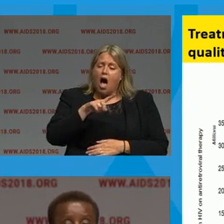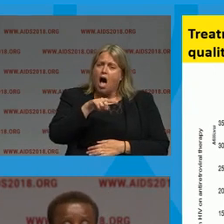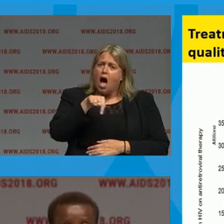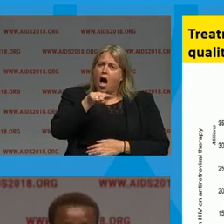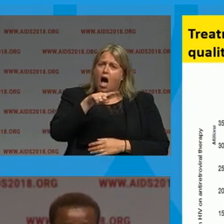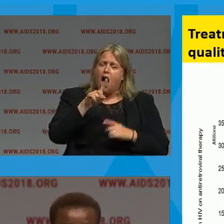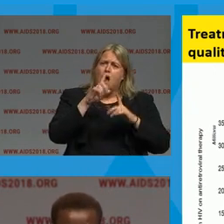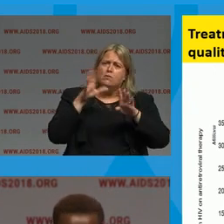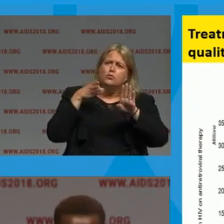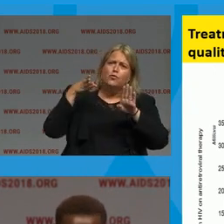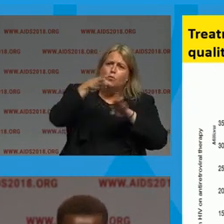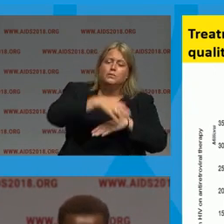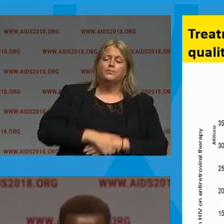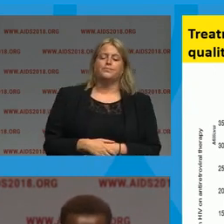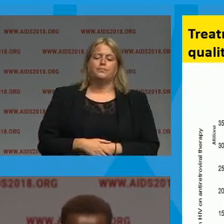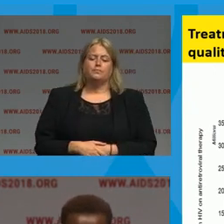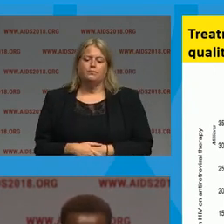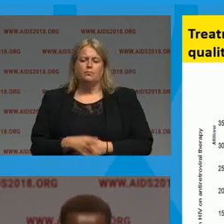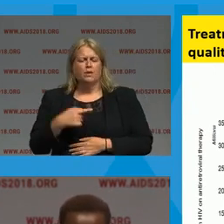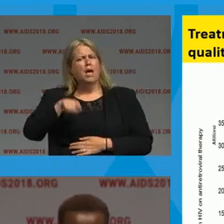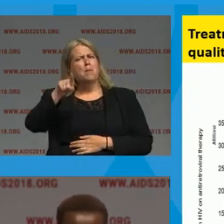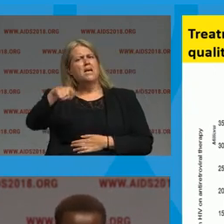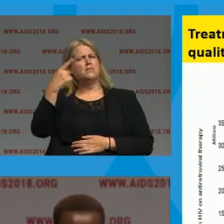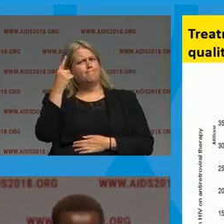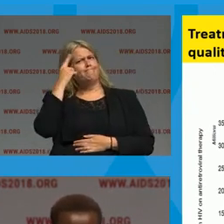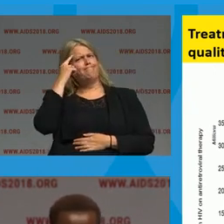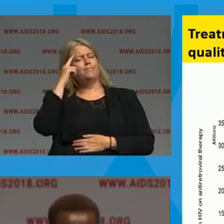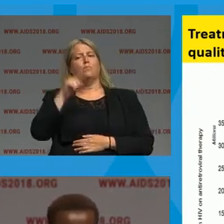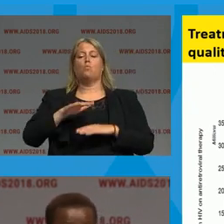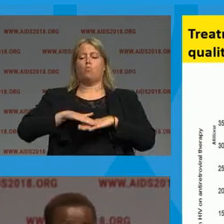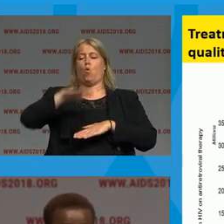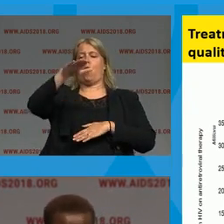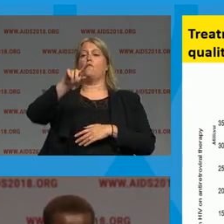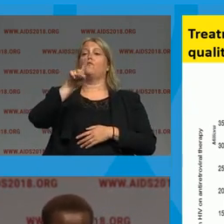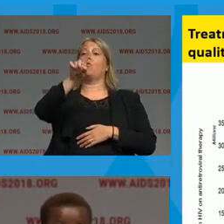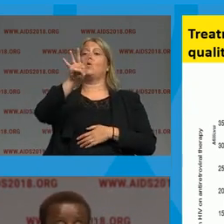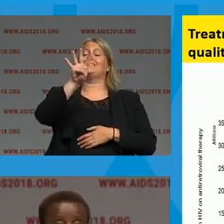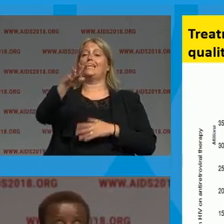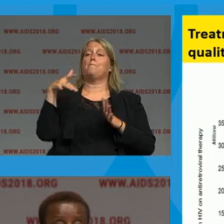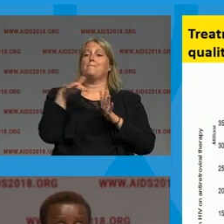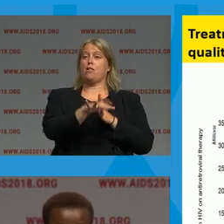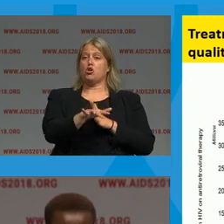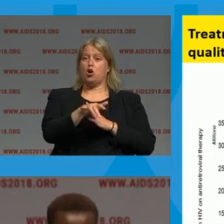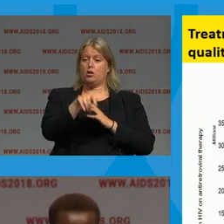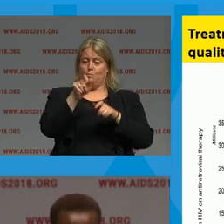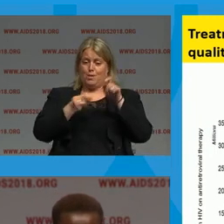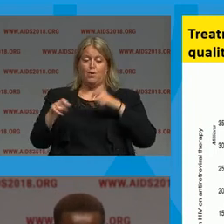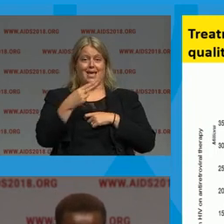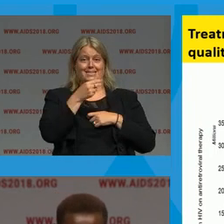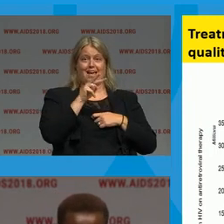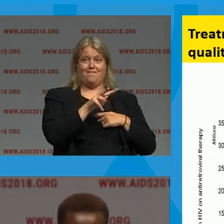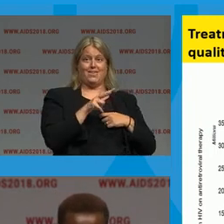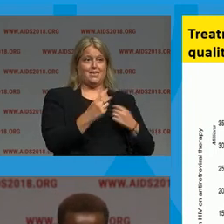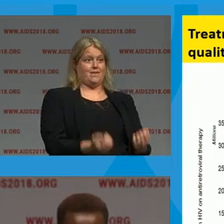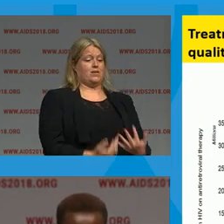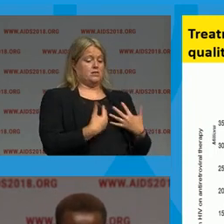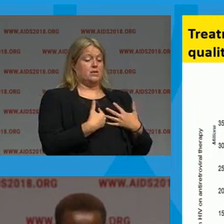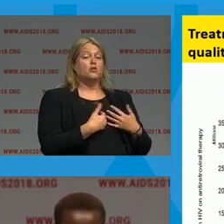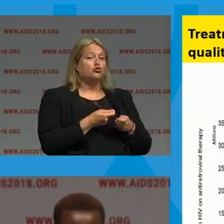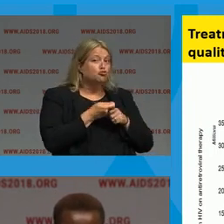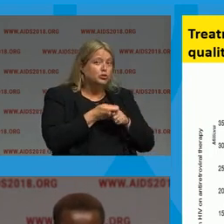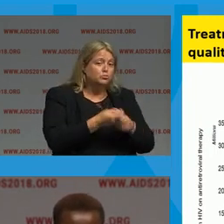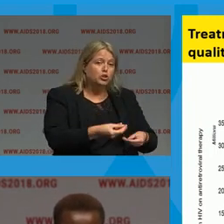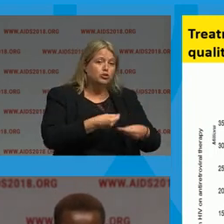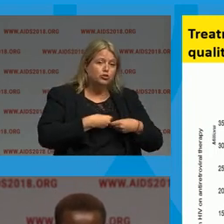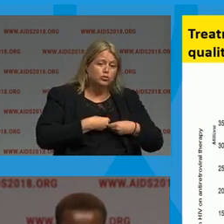we have to recognize include the fact that over 14 million people who are HIV infected are not yet on treatment.